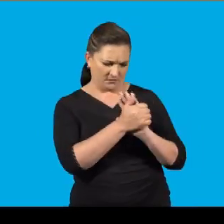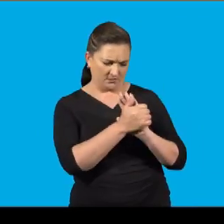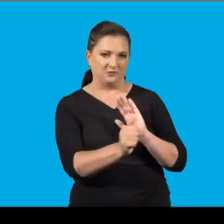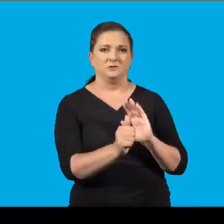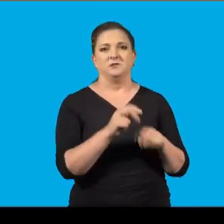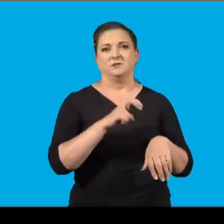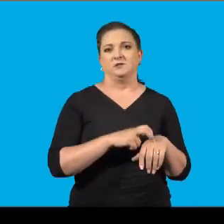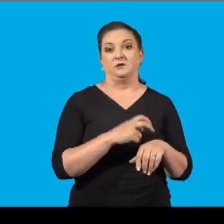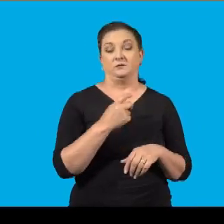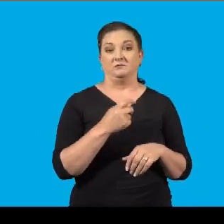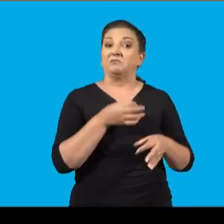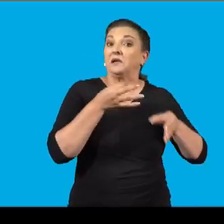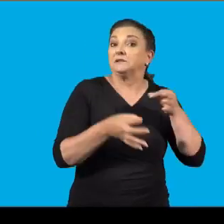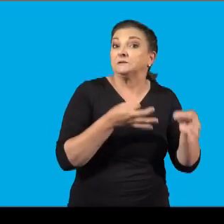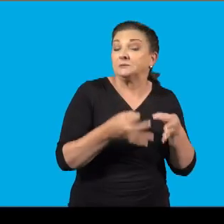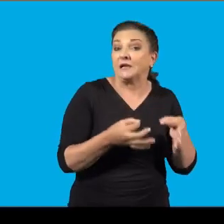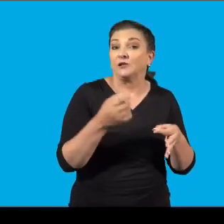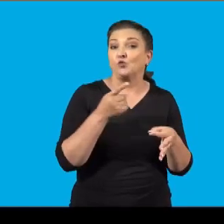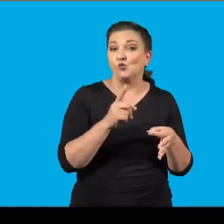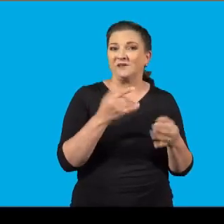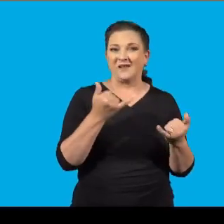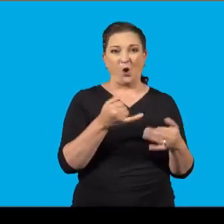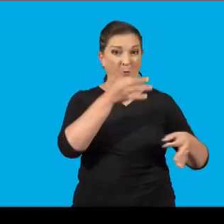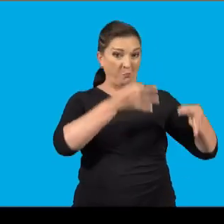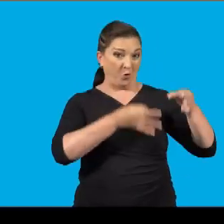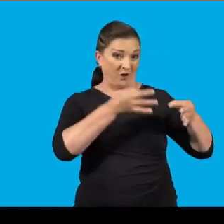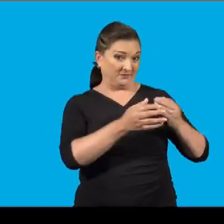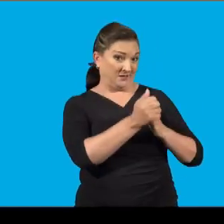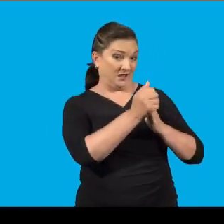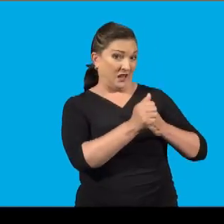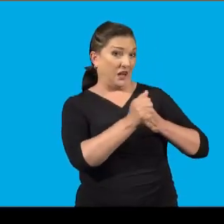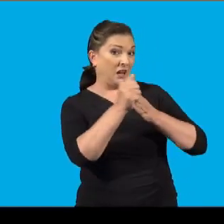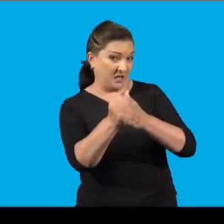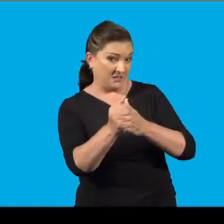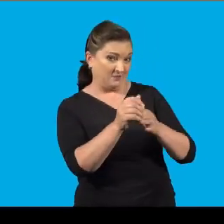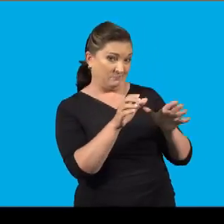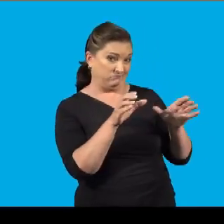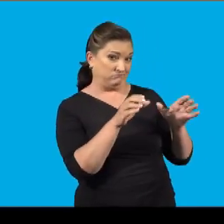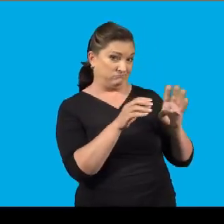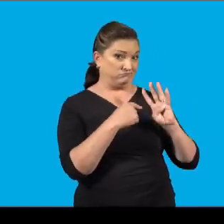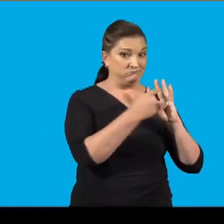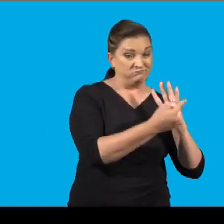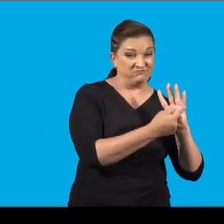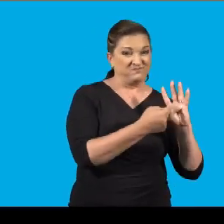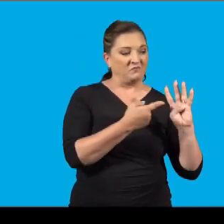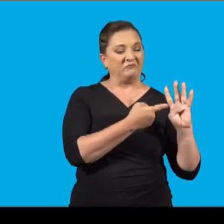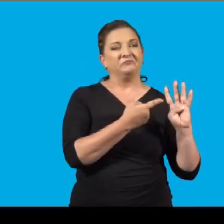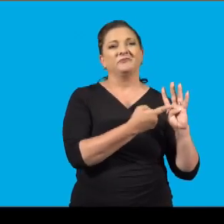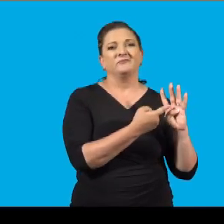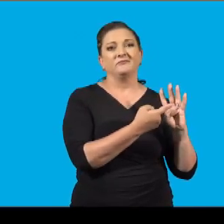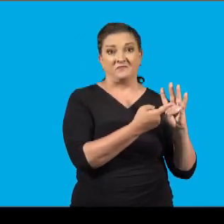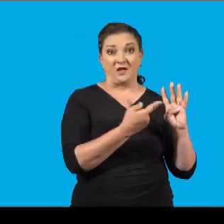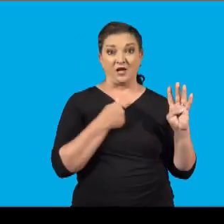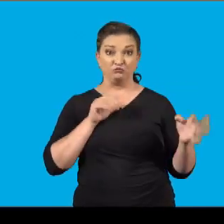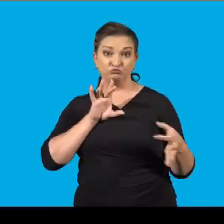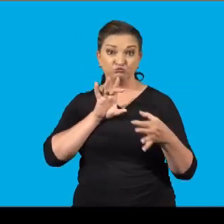interpretative skills. So you need to explain to what extent political leadership and, so to what extent, as I've already